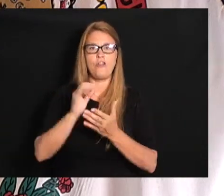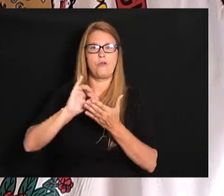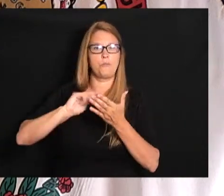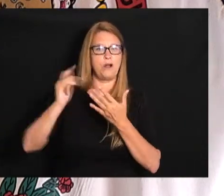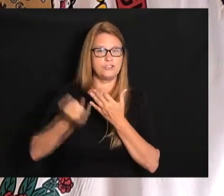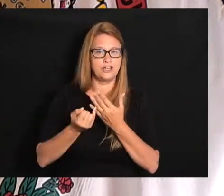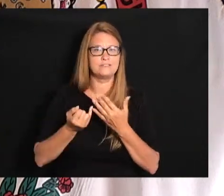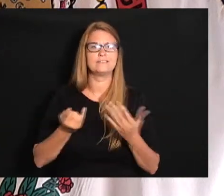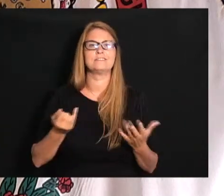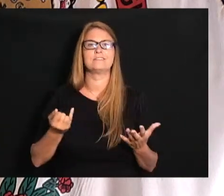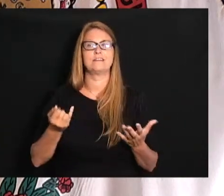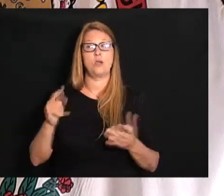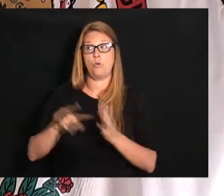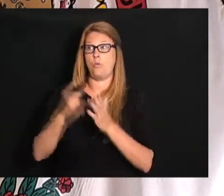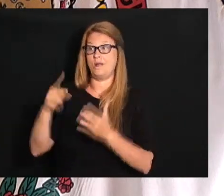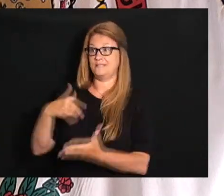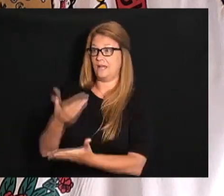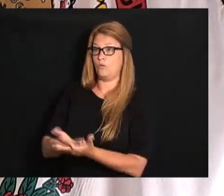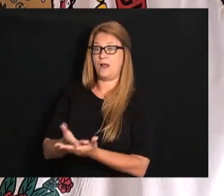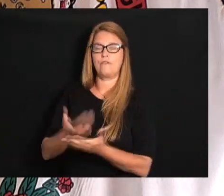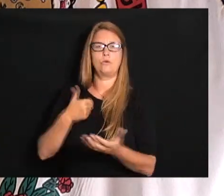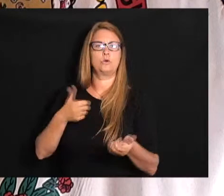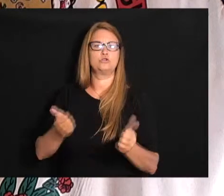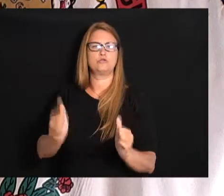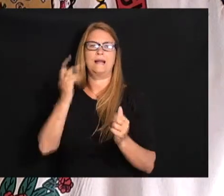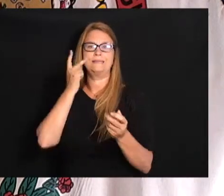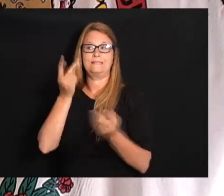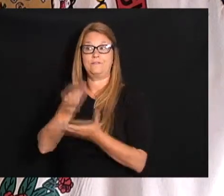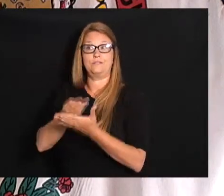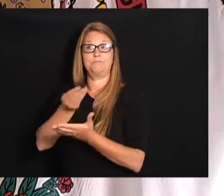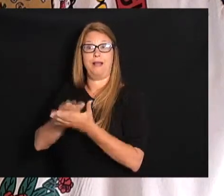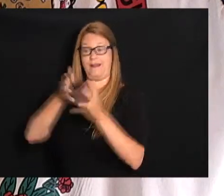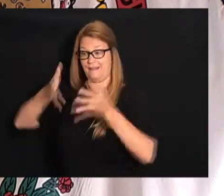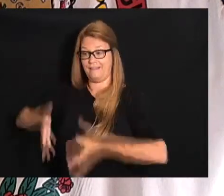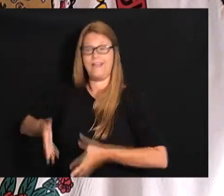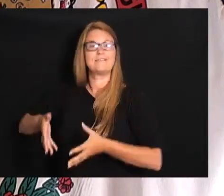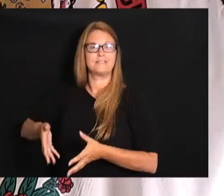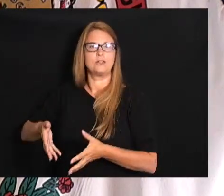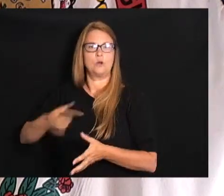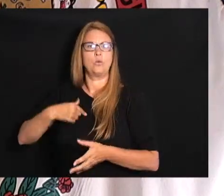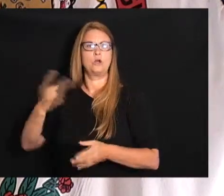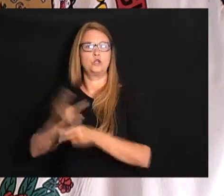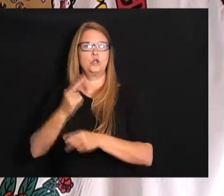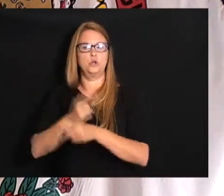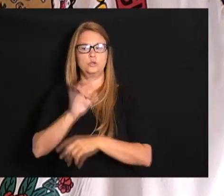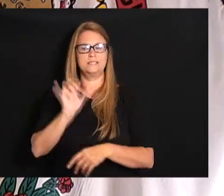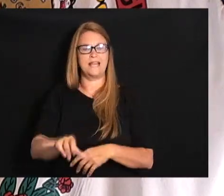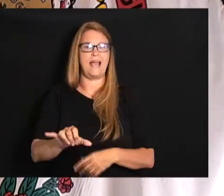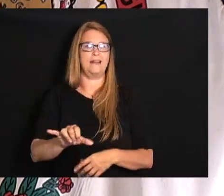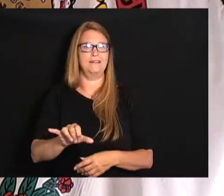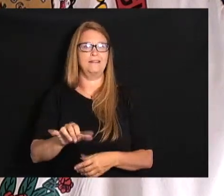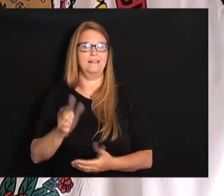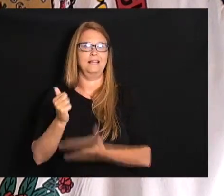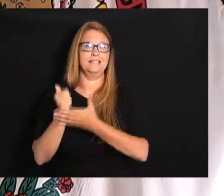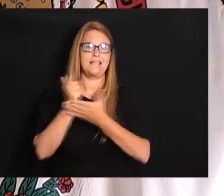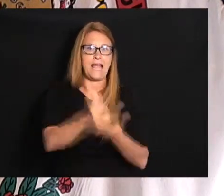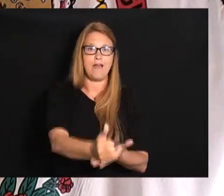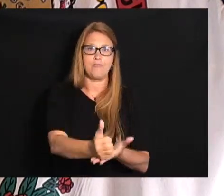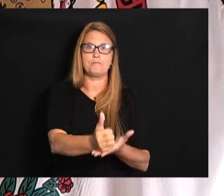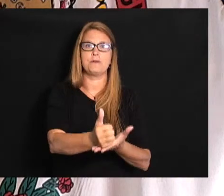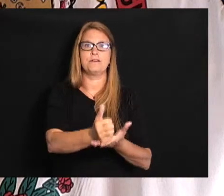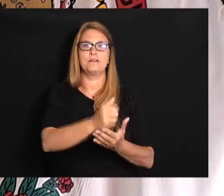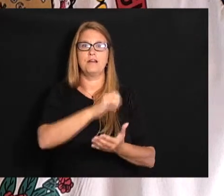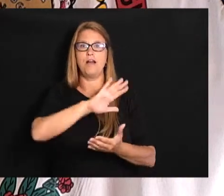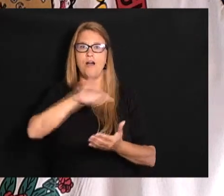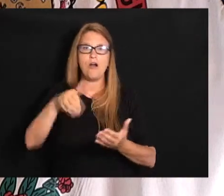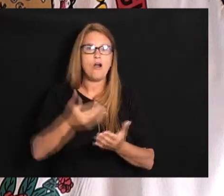in, we'll try to see if there's any funding in any way, and we'll use these dollars to leverage every